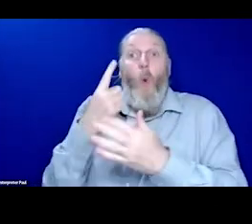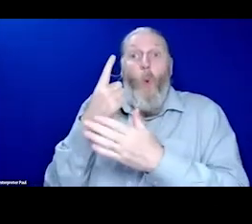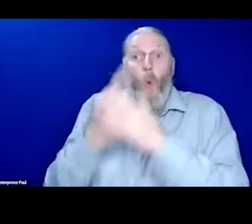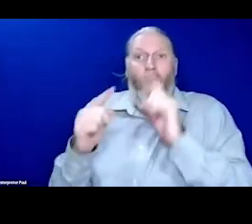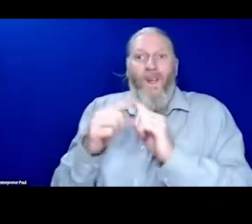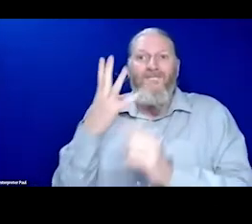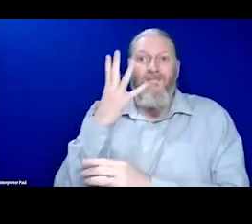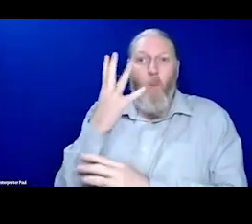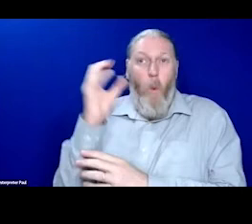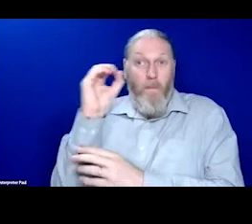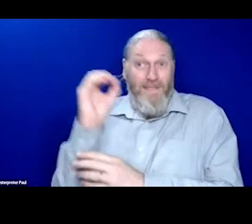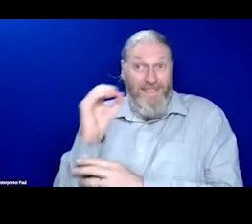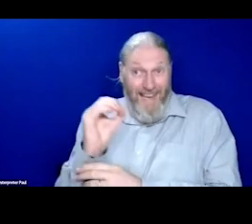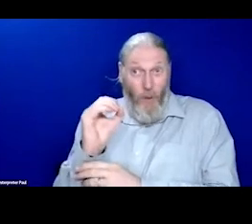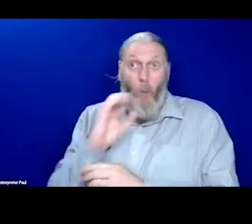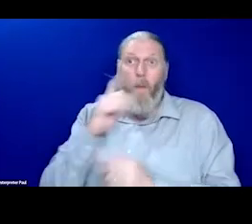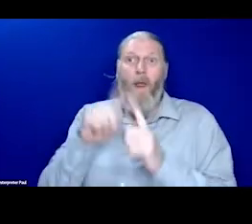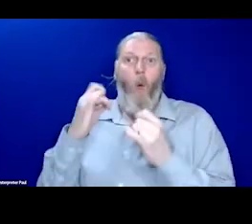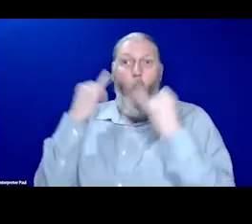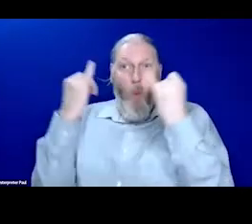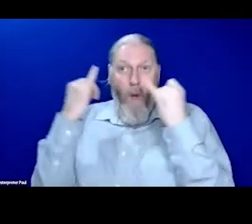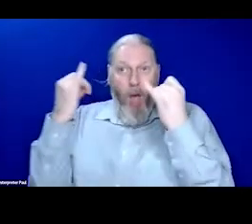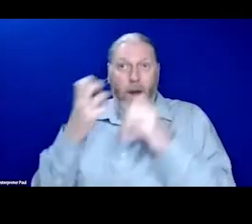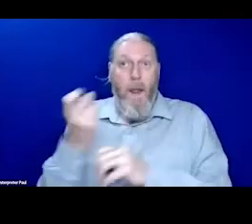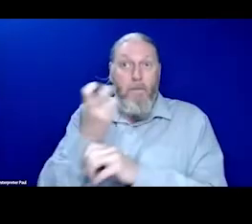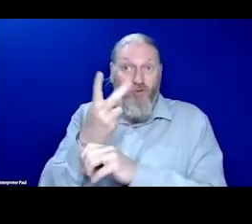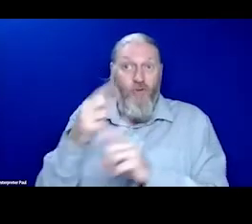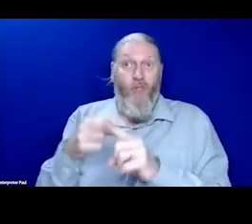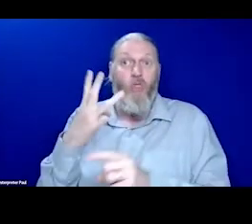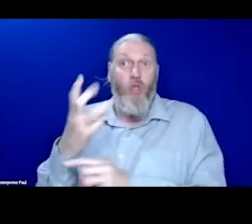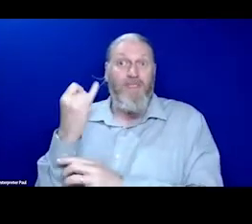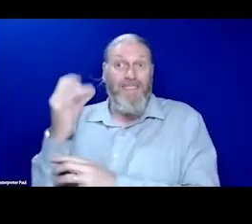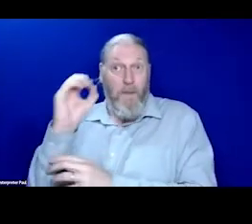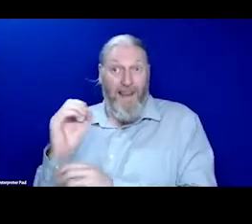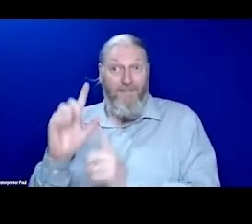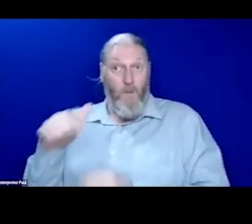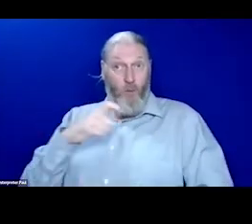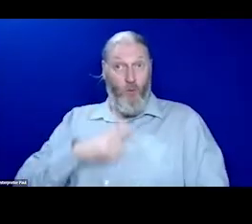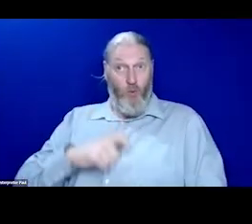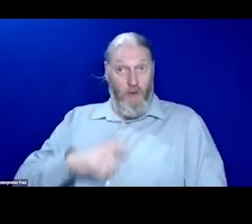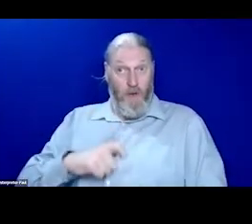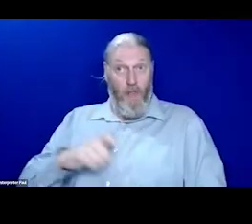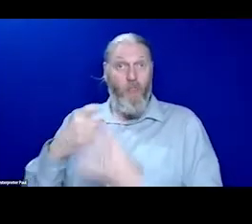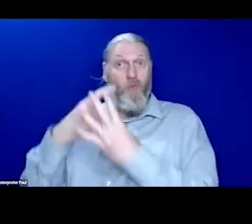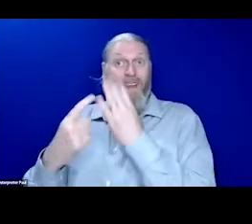while 36% are humans and 60% are livestock.